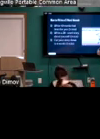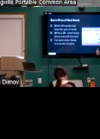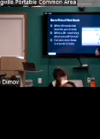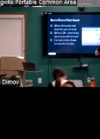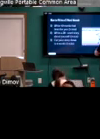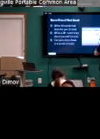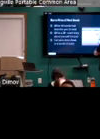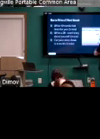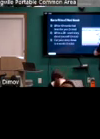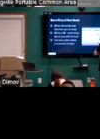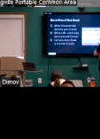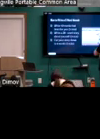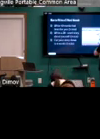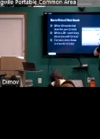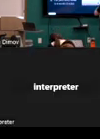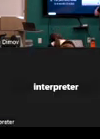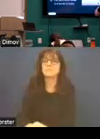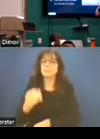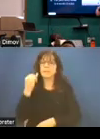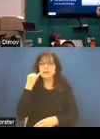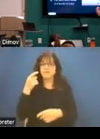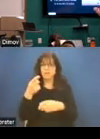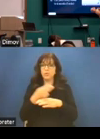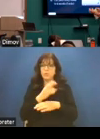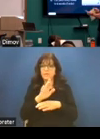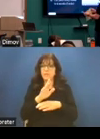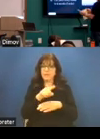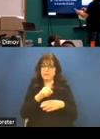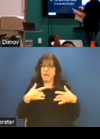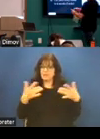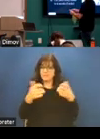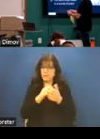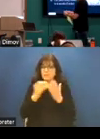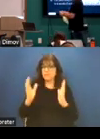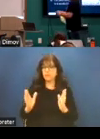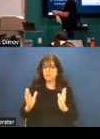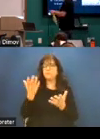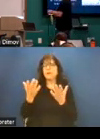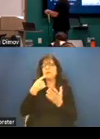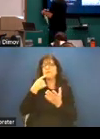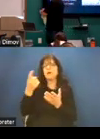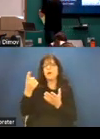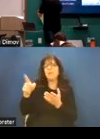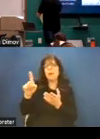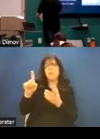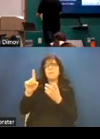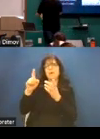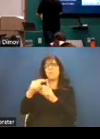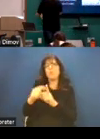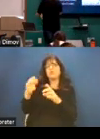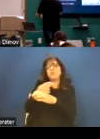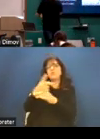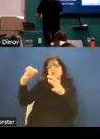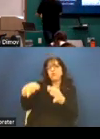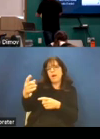If you do this with students, you can like coach them through what words describe them, how to kind of put